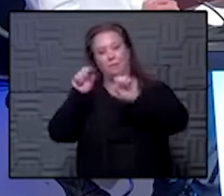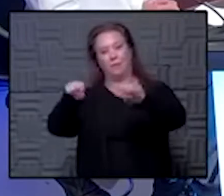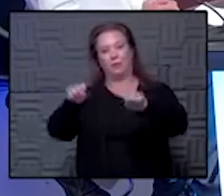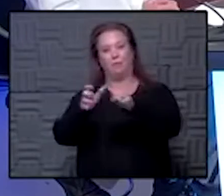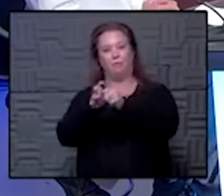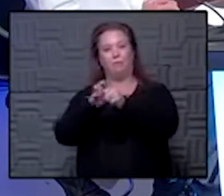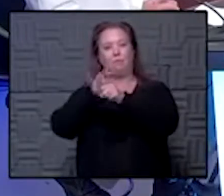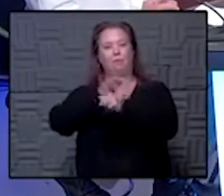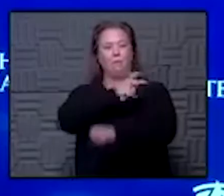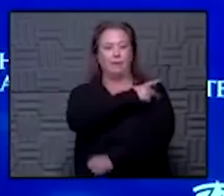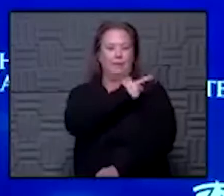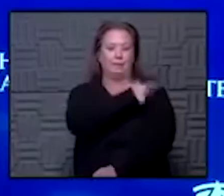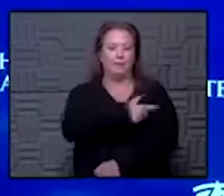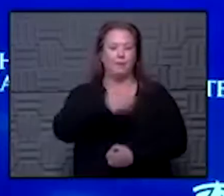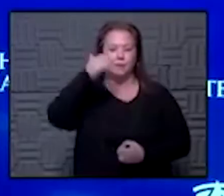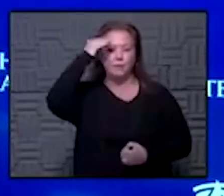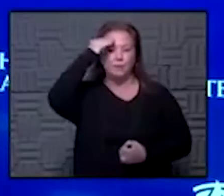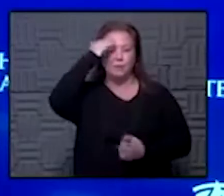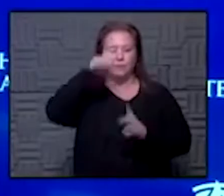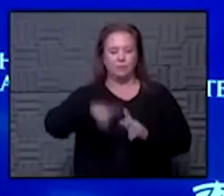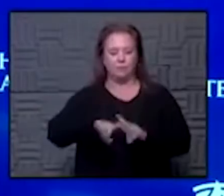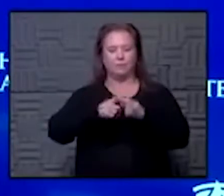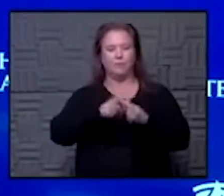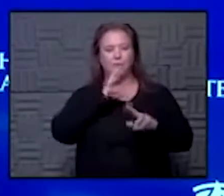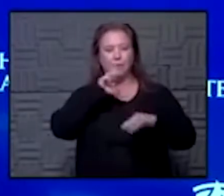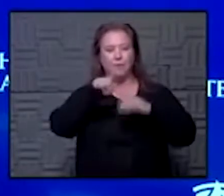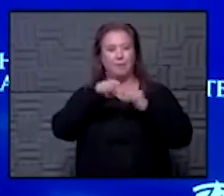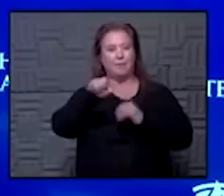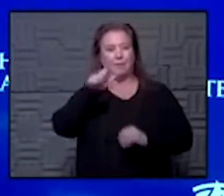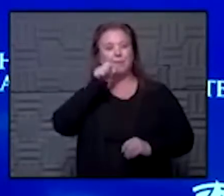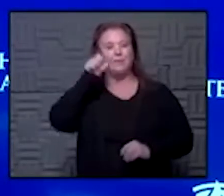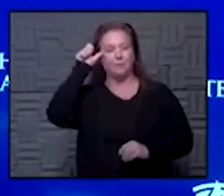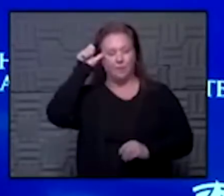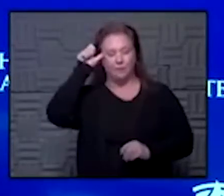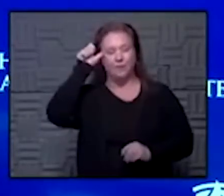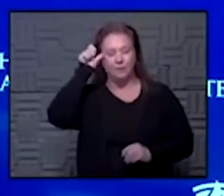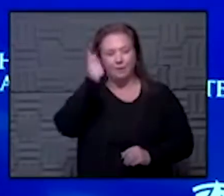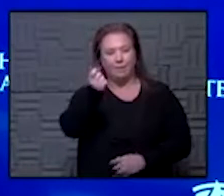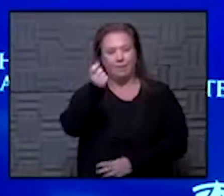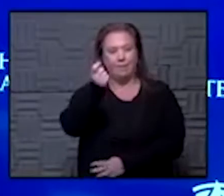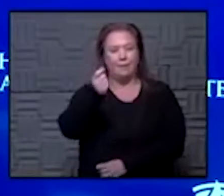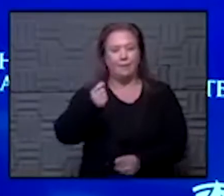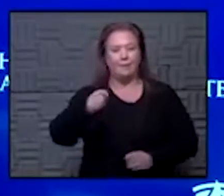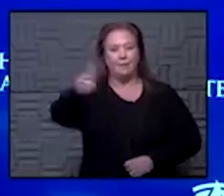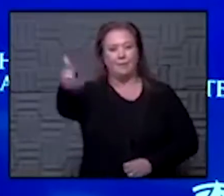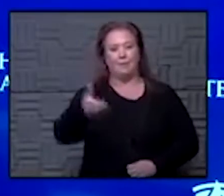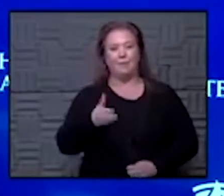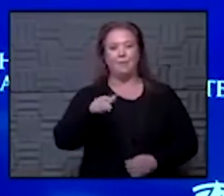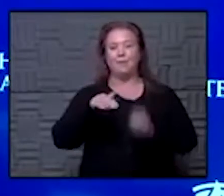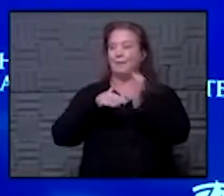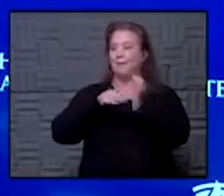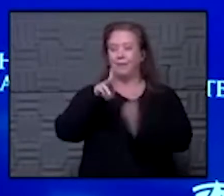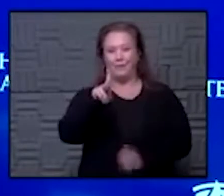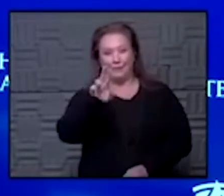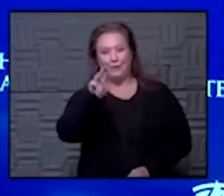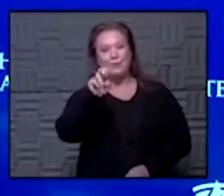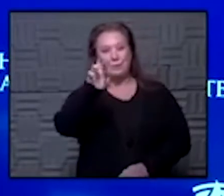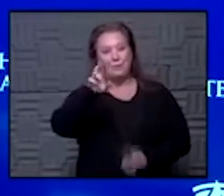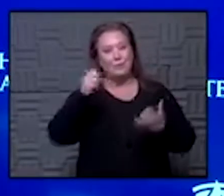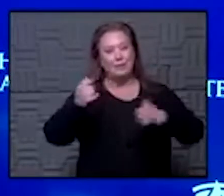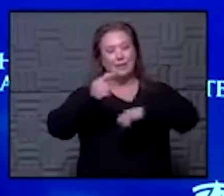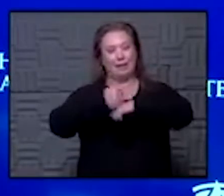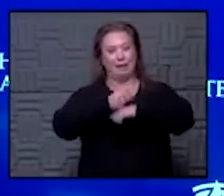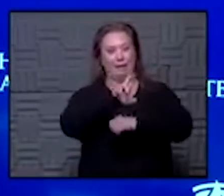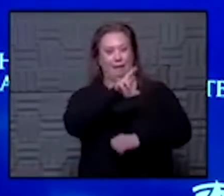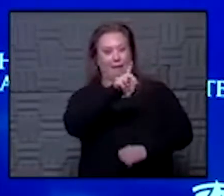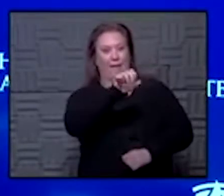COVID-19 patients. We know that we started talking about that yesterday a little bit, and that's why I invited Dr. Coomer to come in, because after the